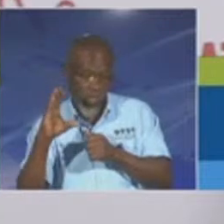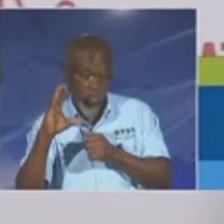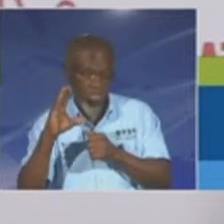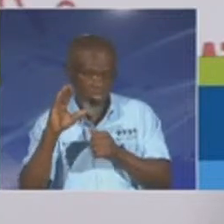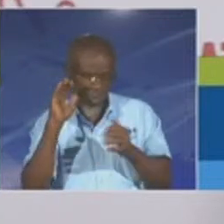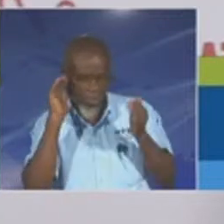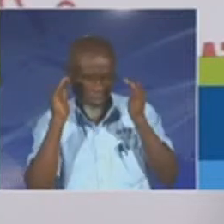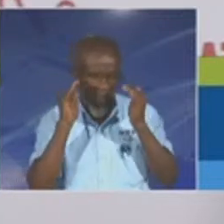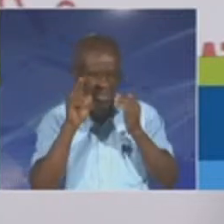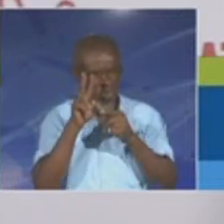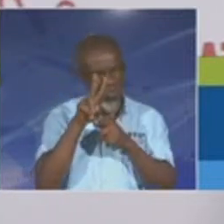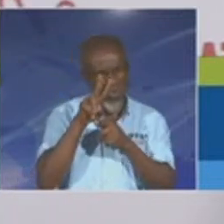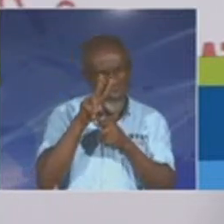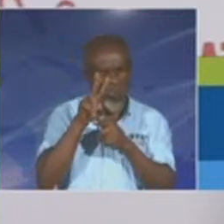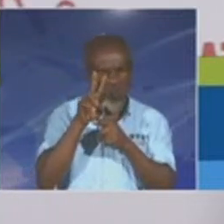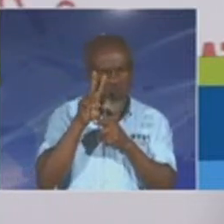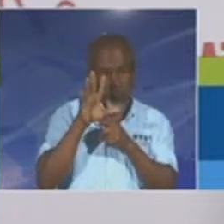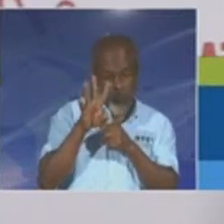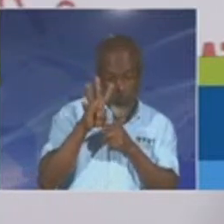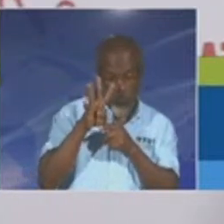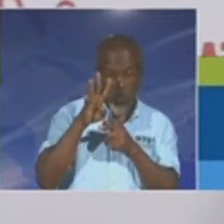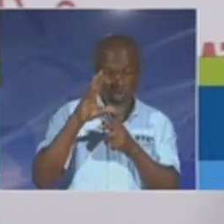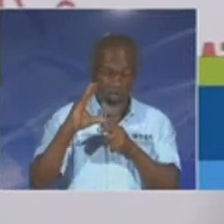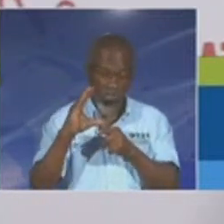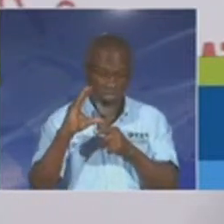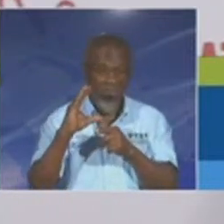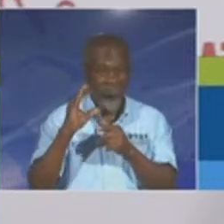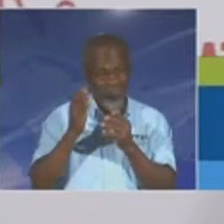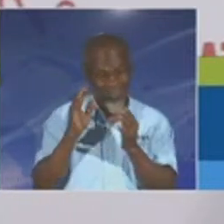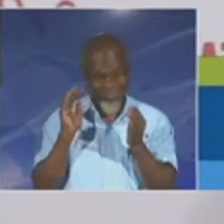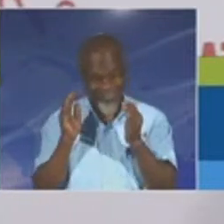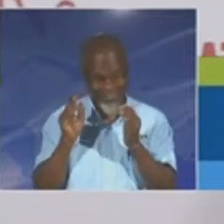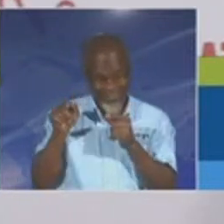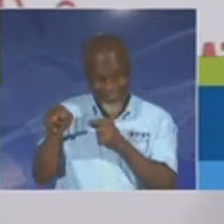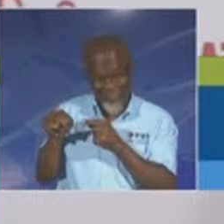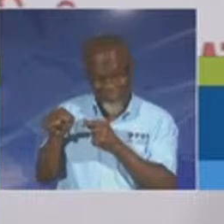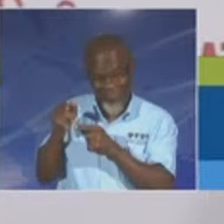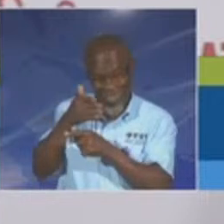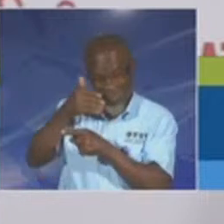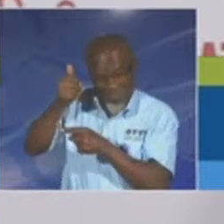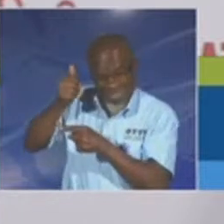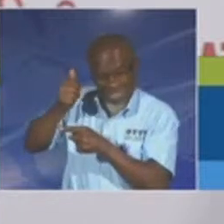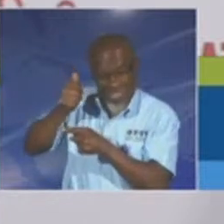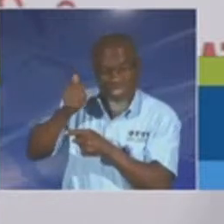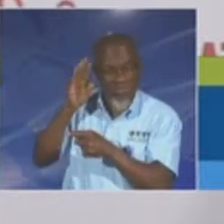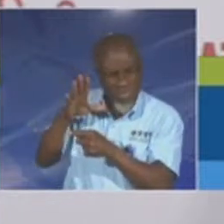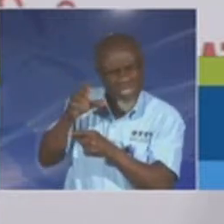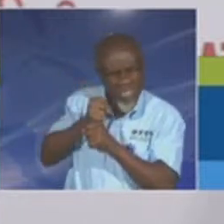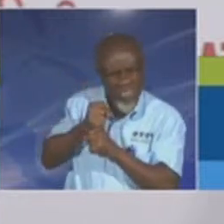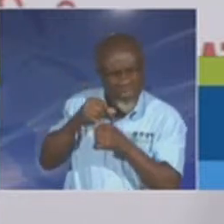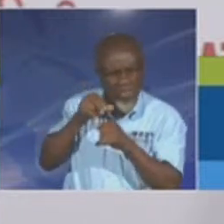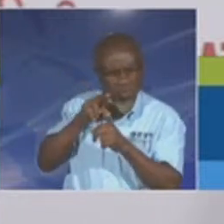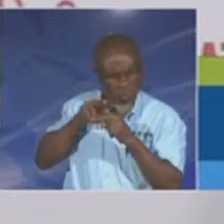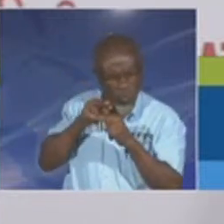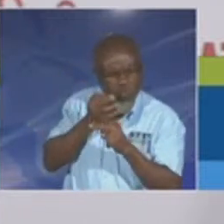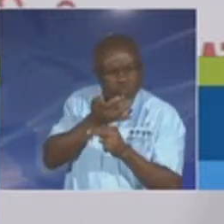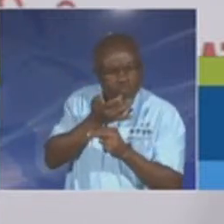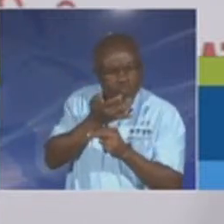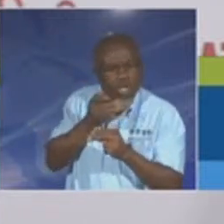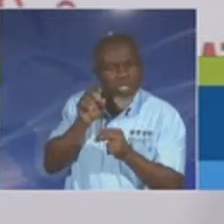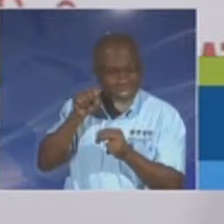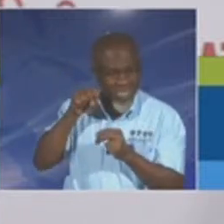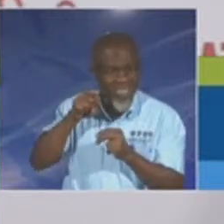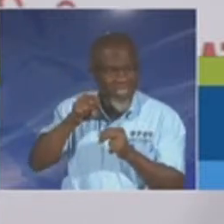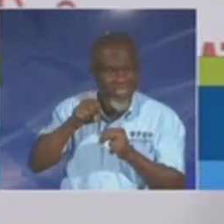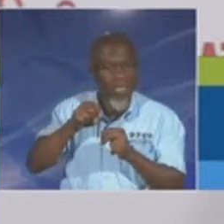the reason that it would then be something that you can use is that you're still getting the salty flavor in your food, but you are actually consuming a lot less